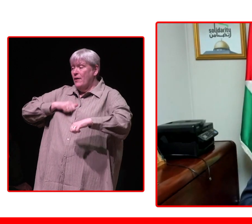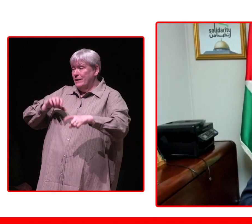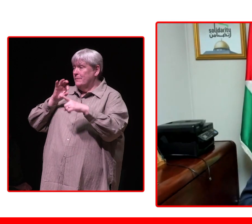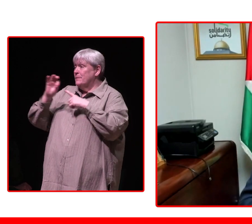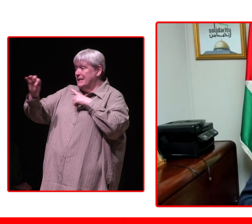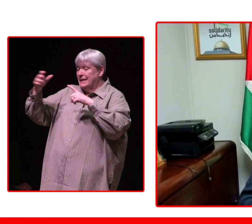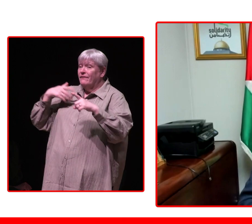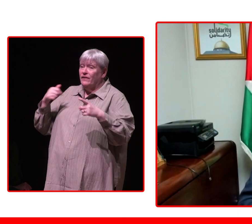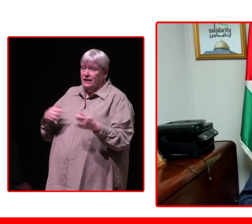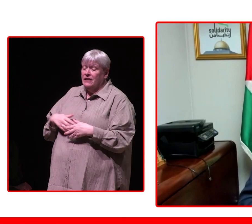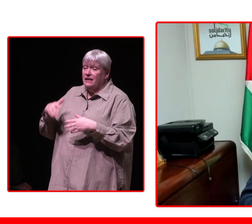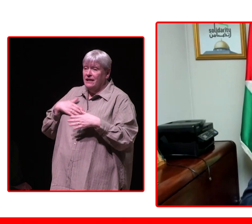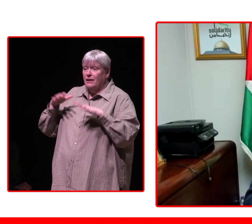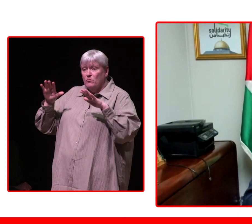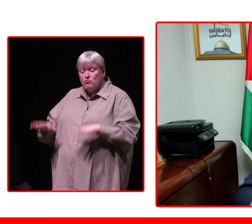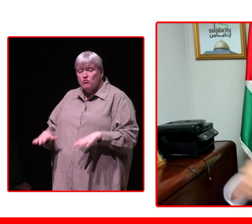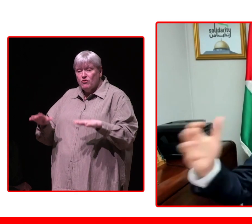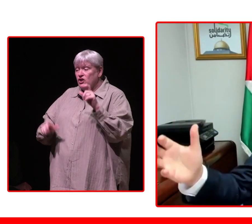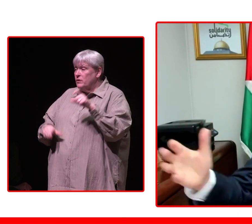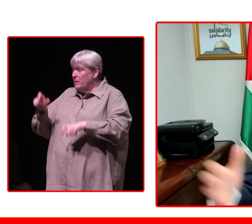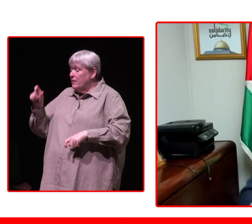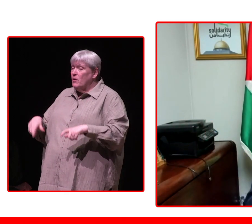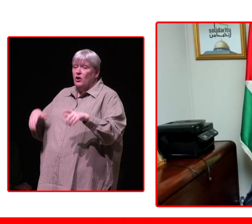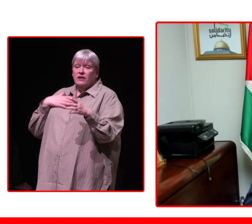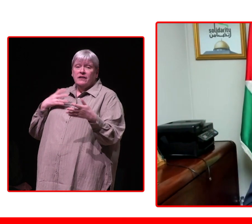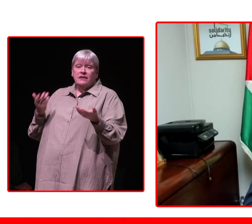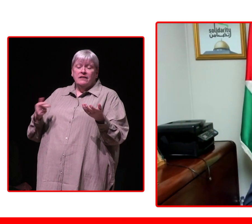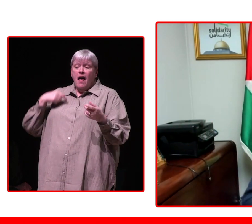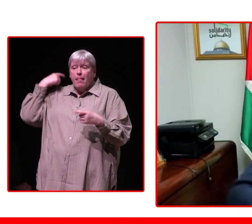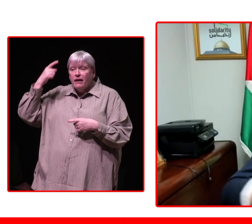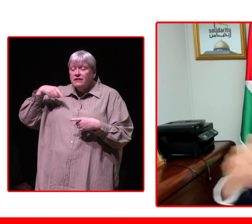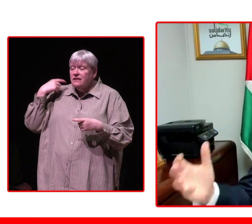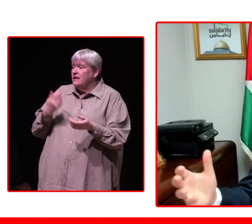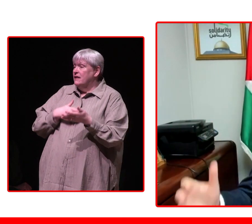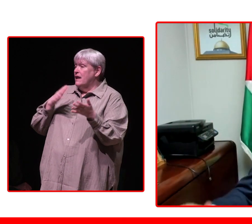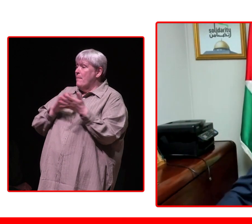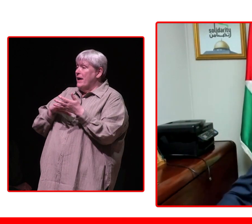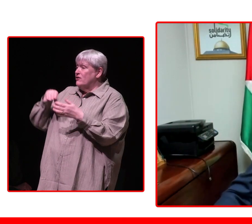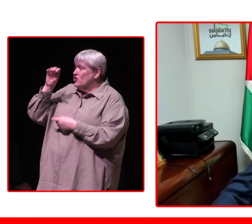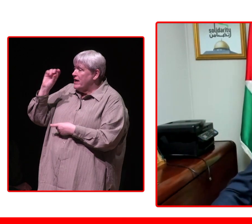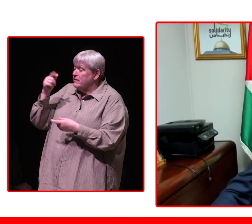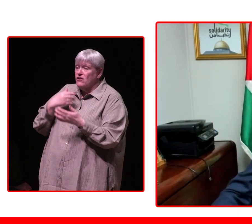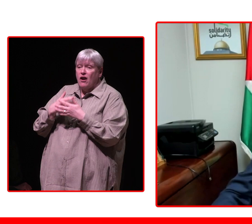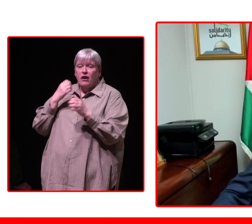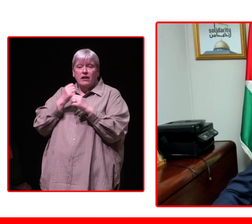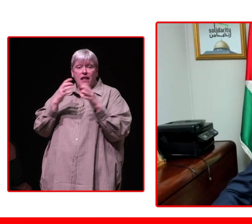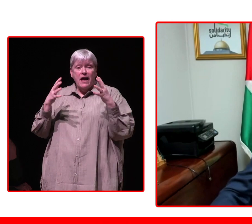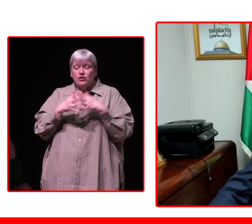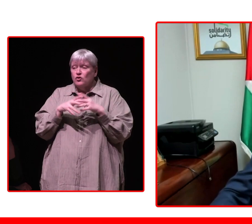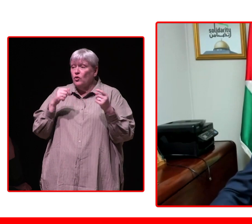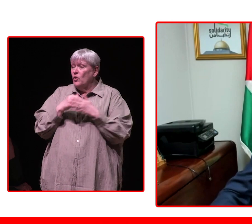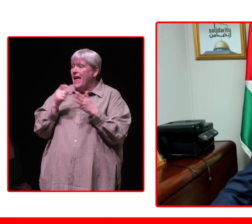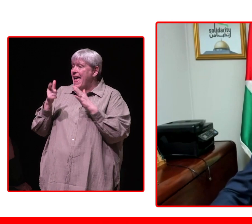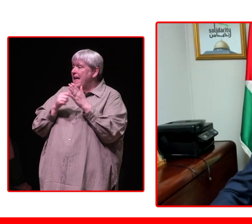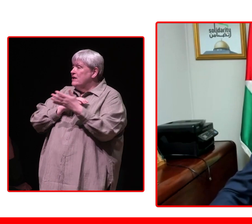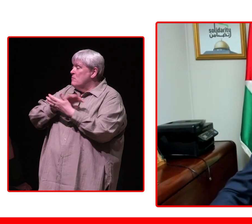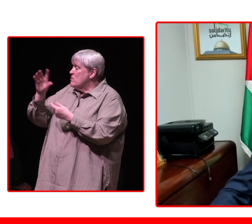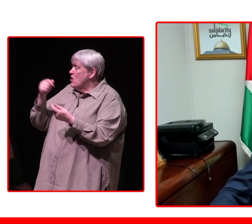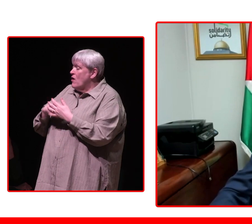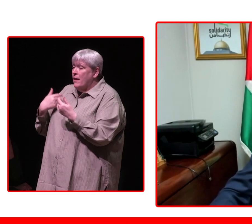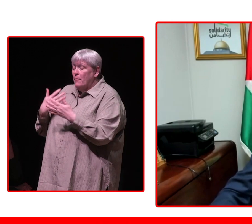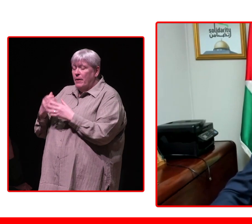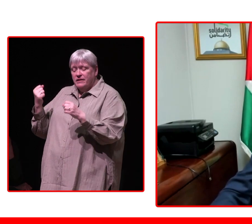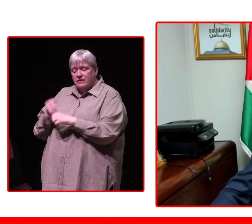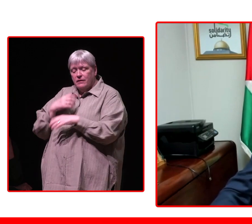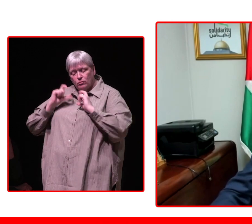of Manchester, of Glasgow, of Edinburgh, of Cardiff, everywhere. They have done so consistently